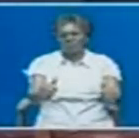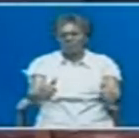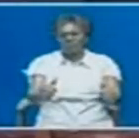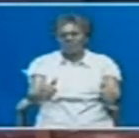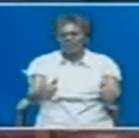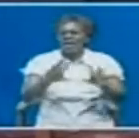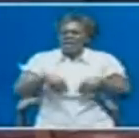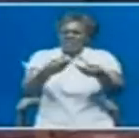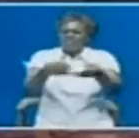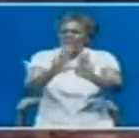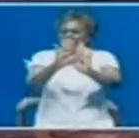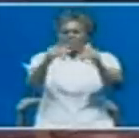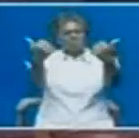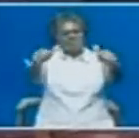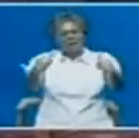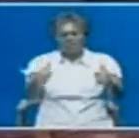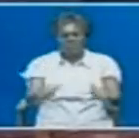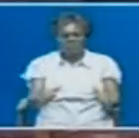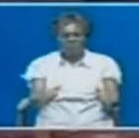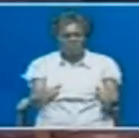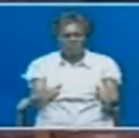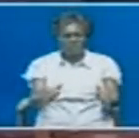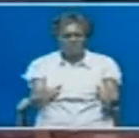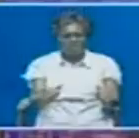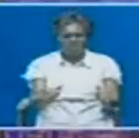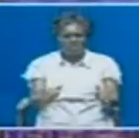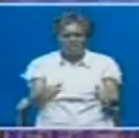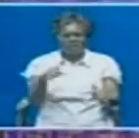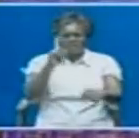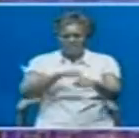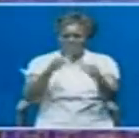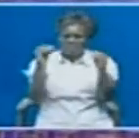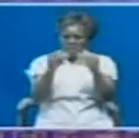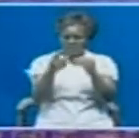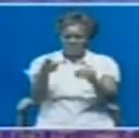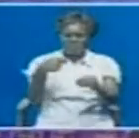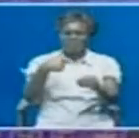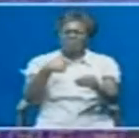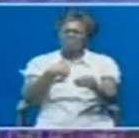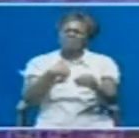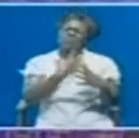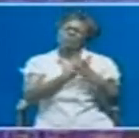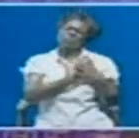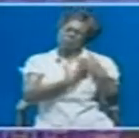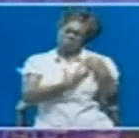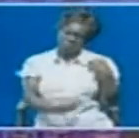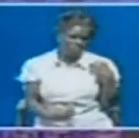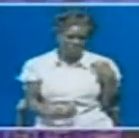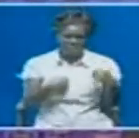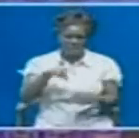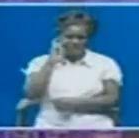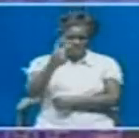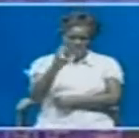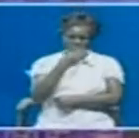Has not given up. Yes, it's easy to give up. It's easy. When I met Maurice and he was walking towards me, I was totally broken. I was seeing a